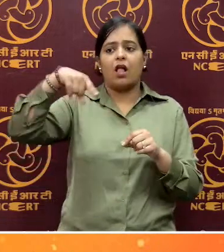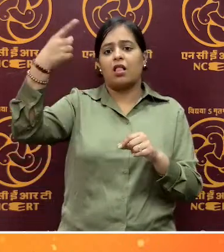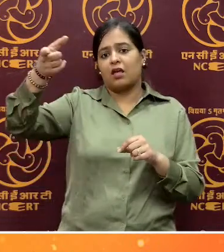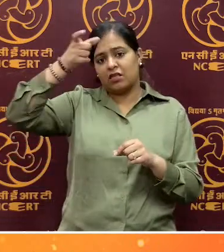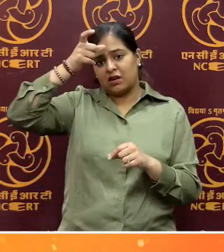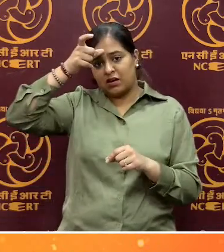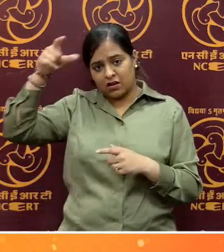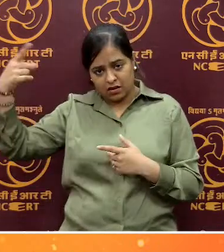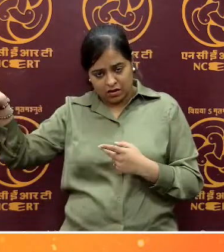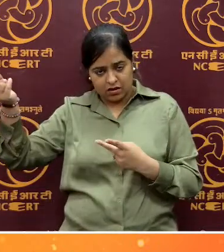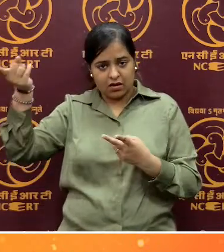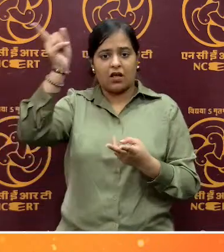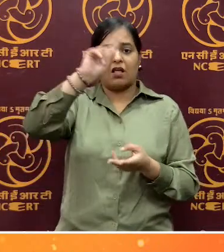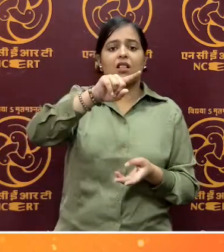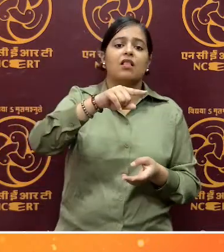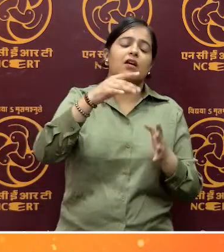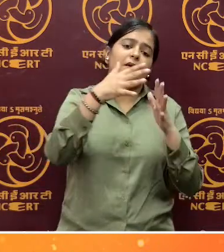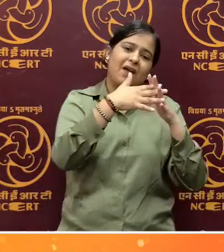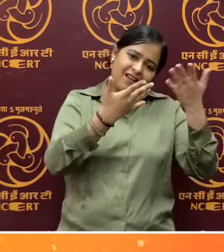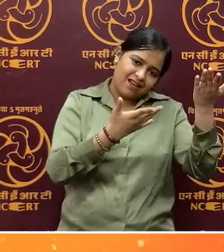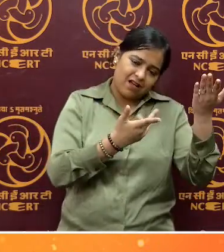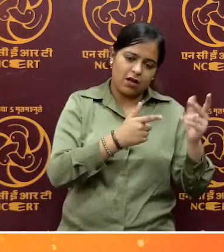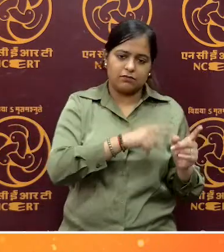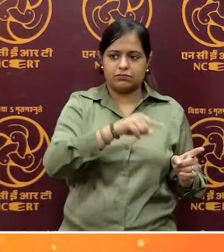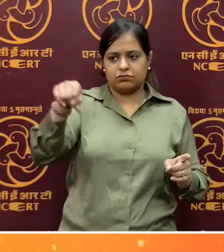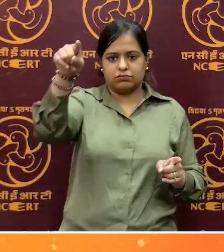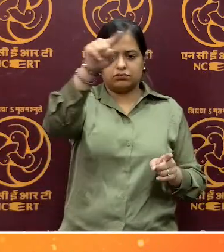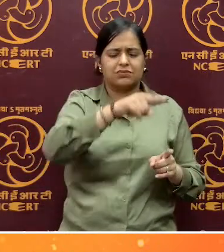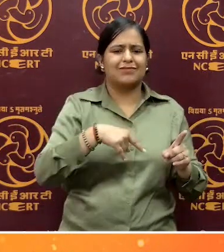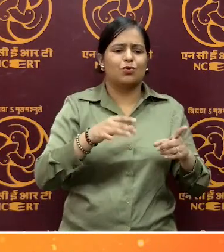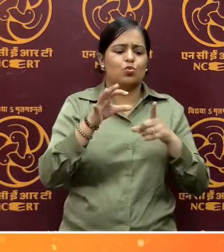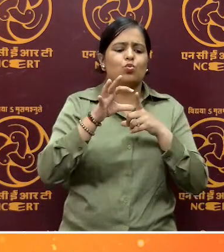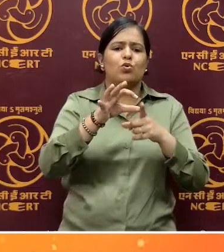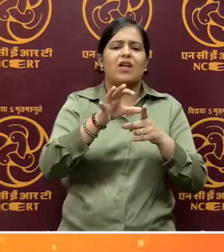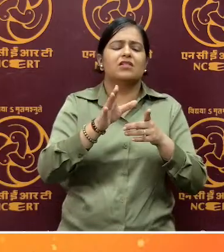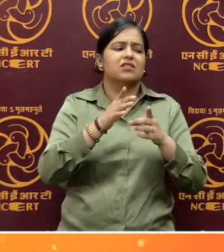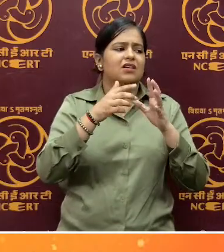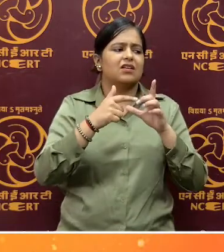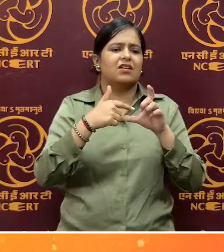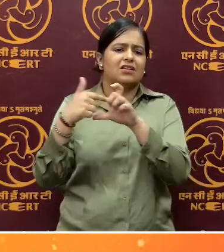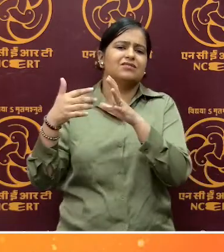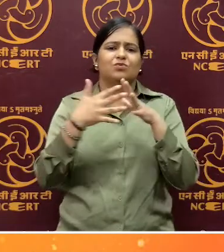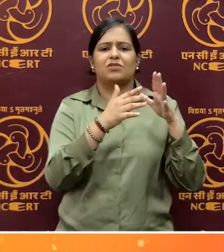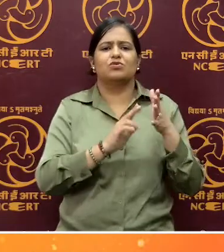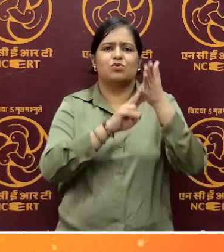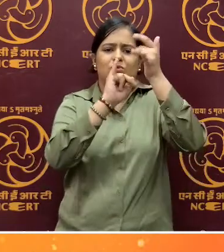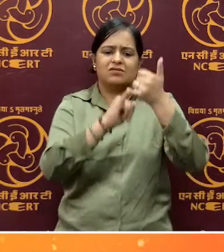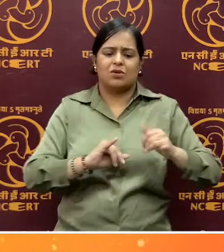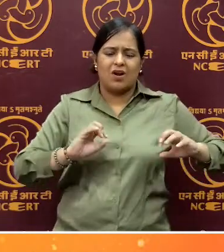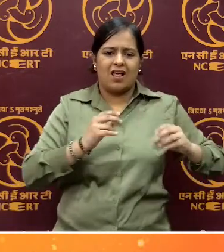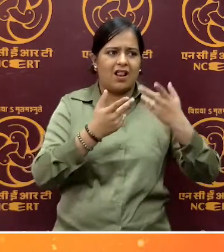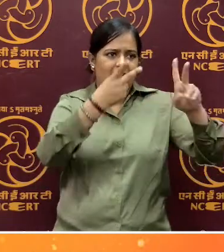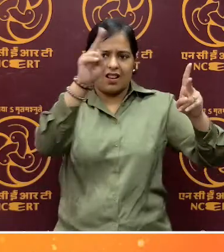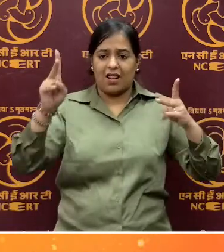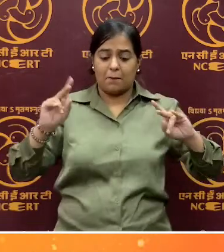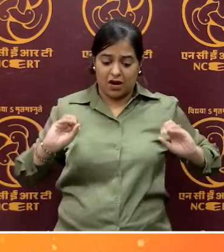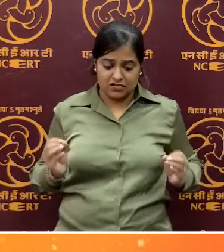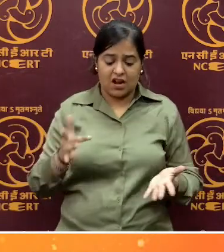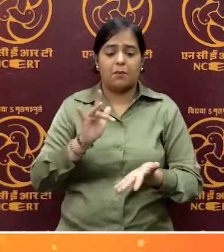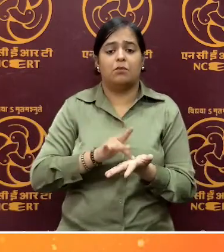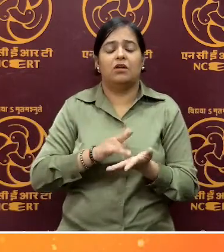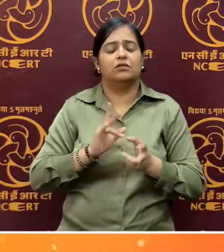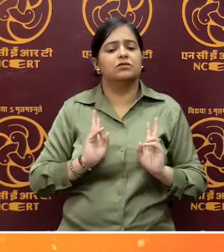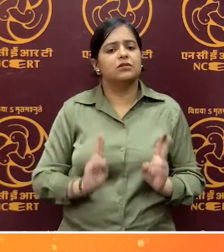one going towards California. So they are all going to different directions, right? But they have the same starting point. Their directions are